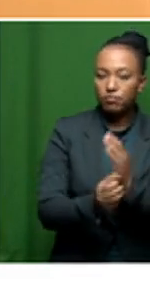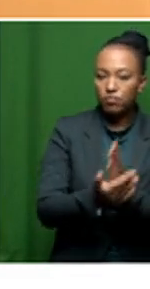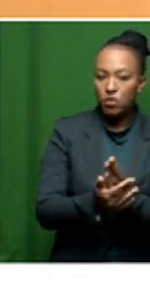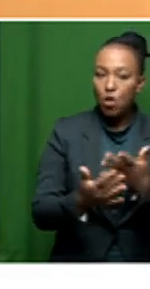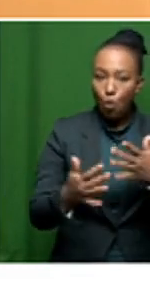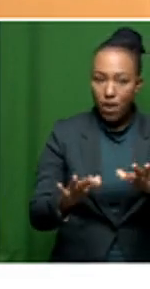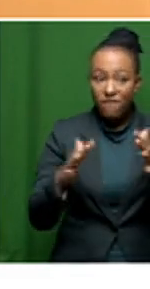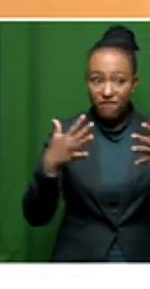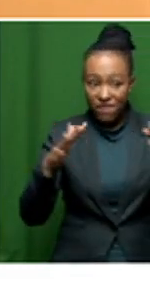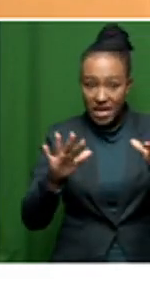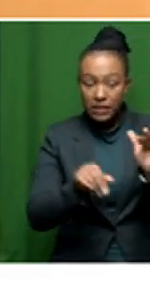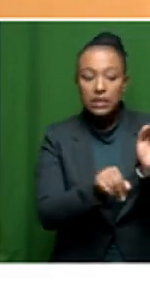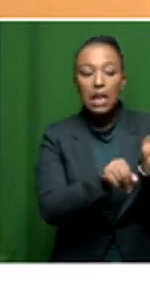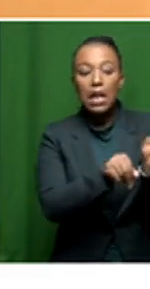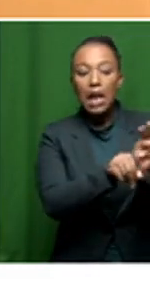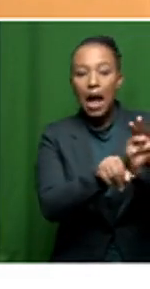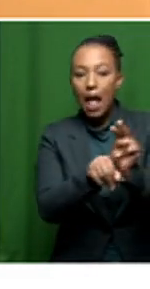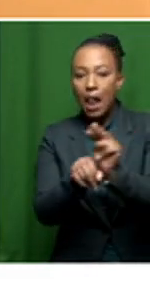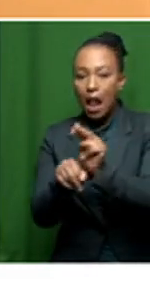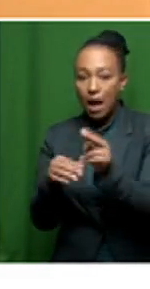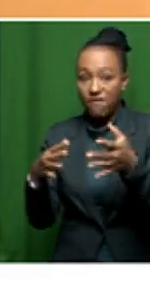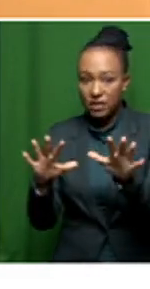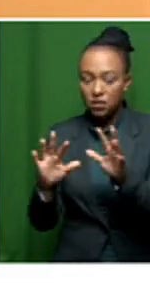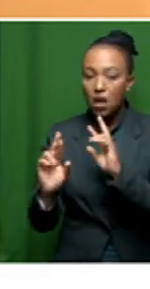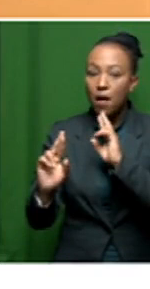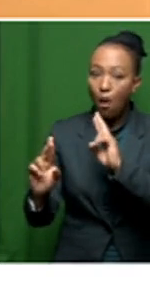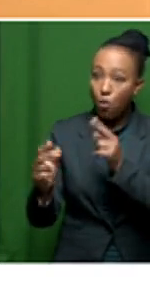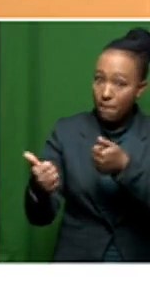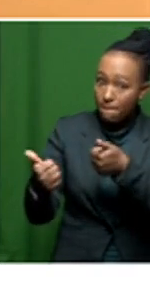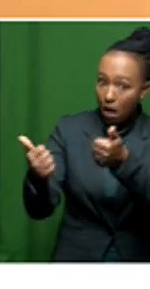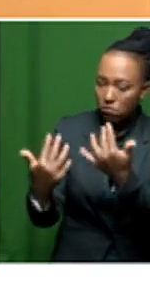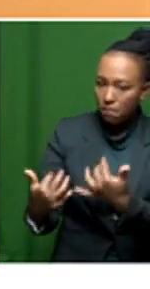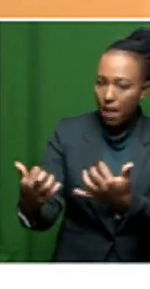to come with, we are going to finalize when we go back to Parliament.